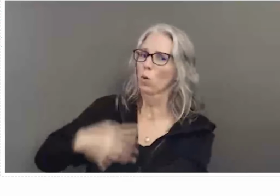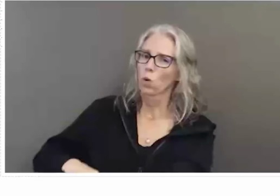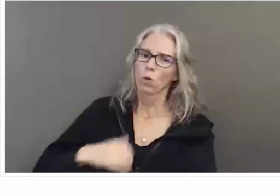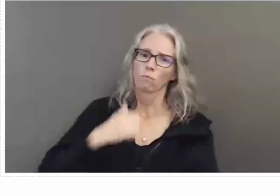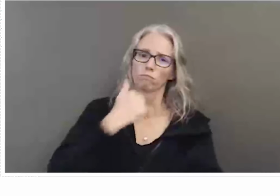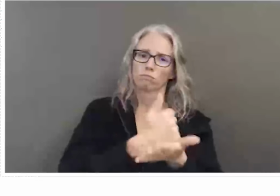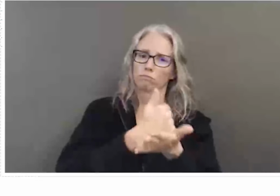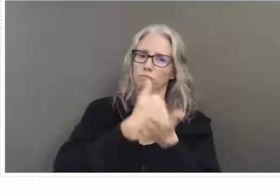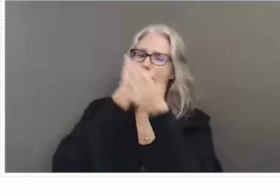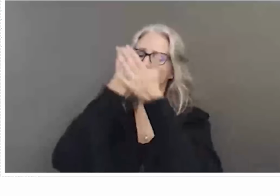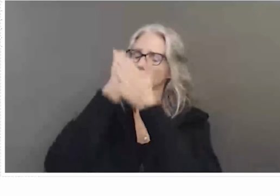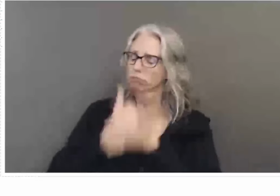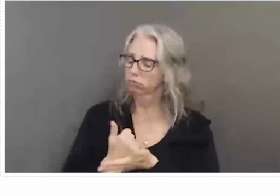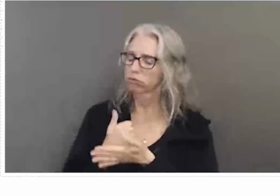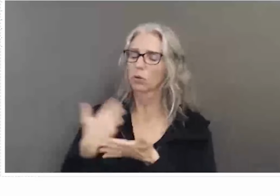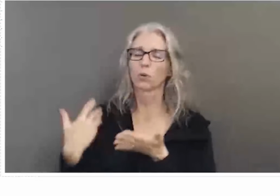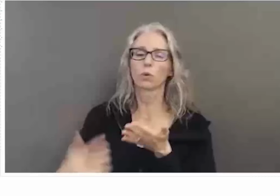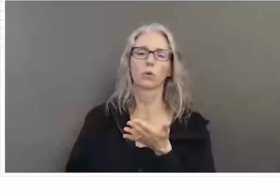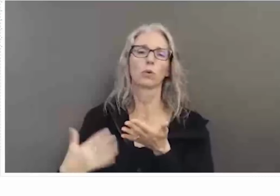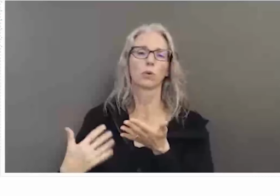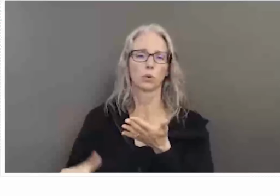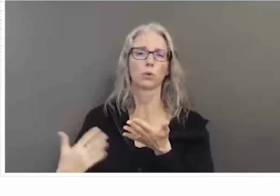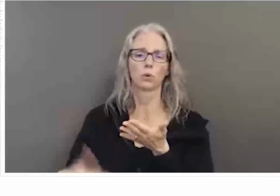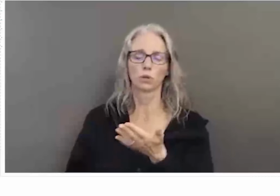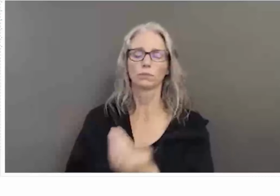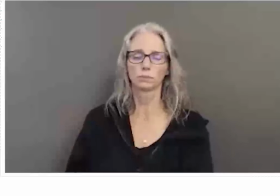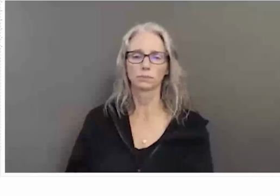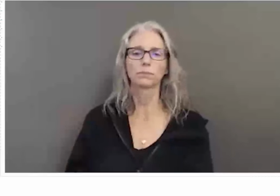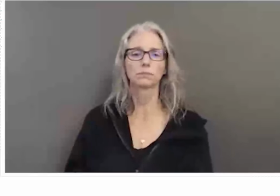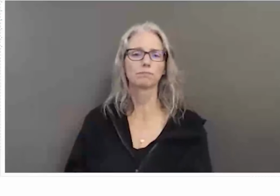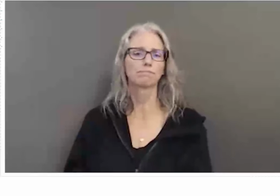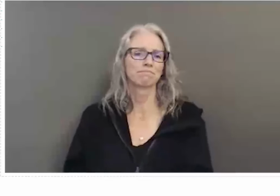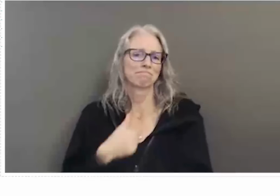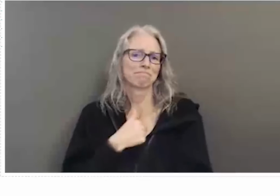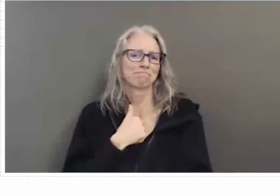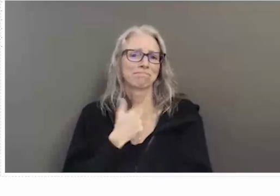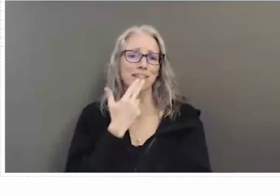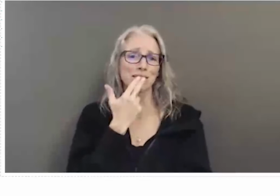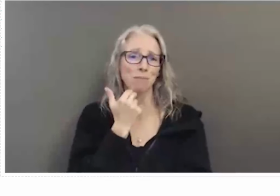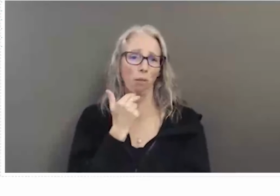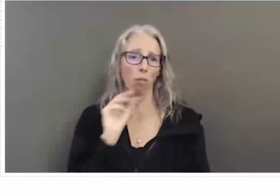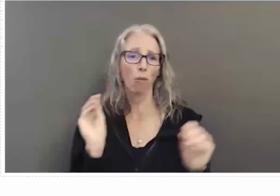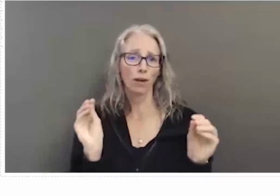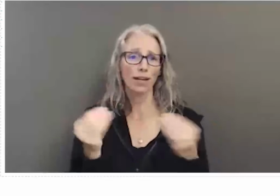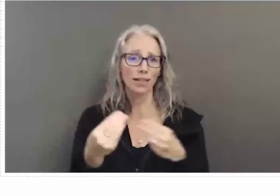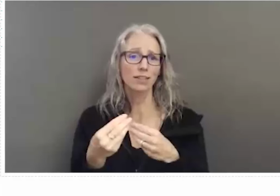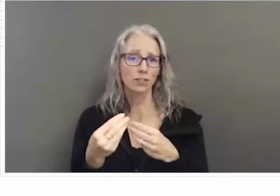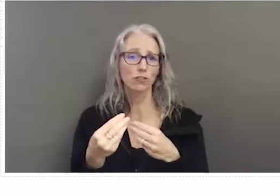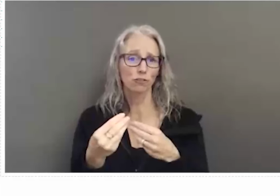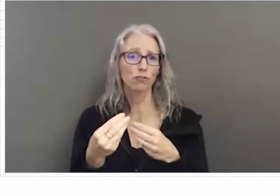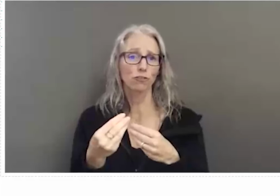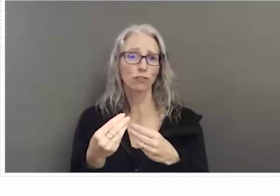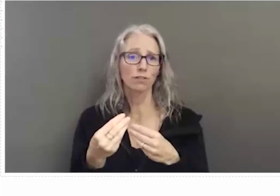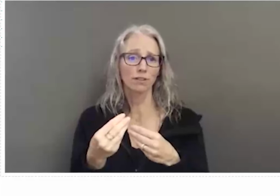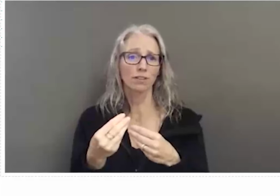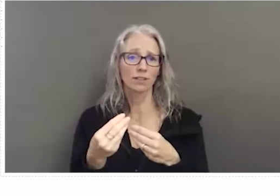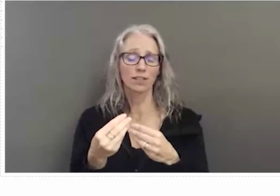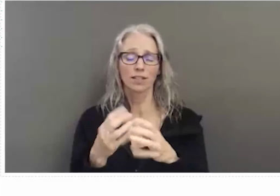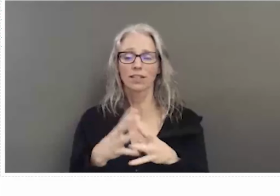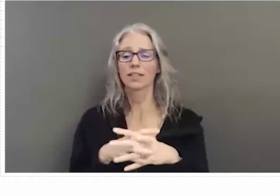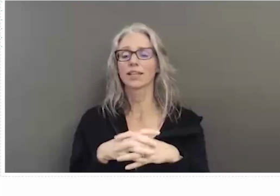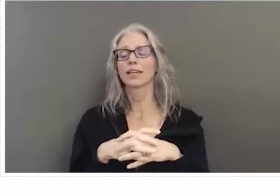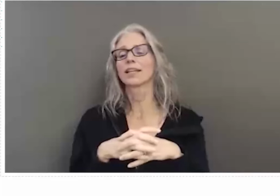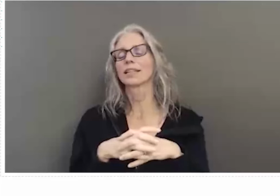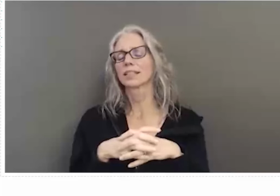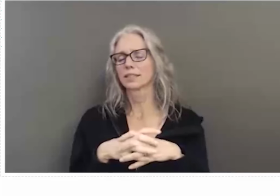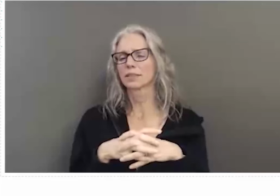honest. Partly because, again, we're a small organization, and so a couple years